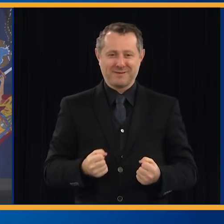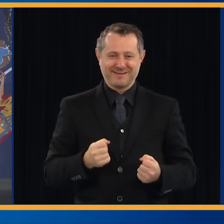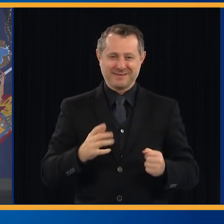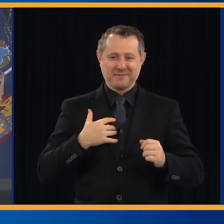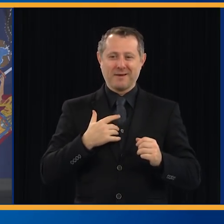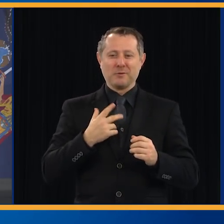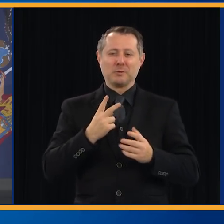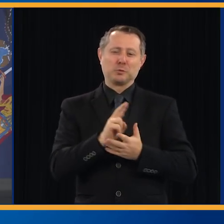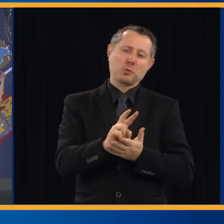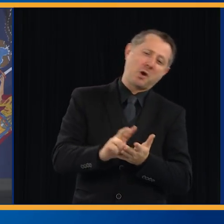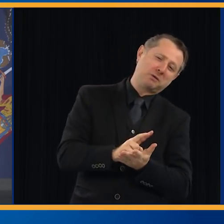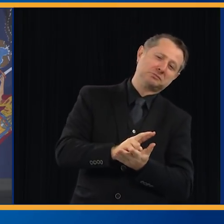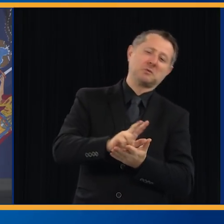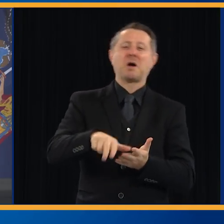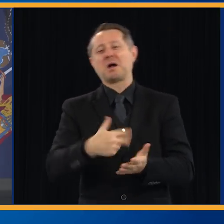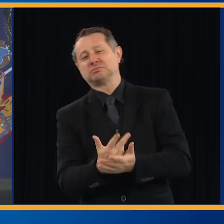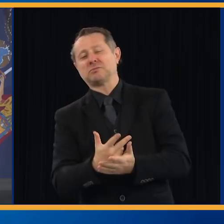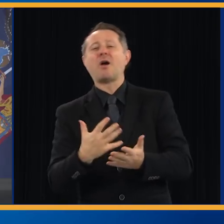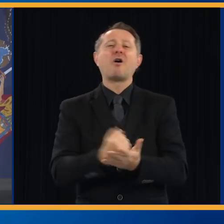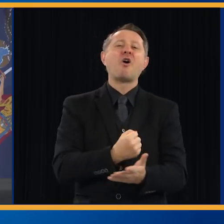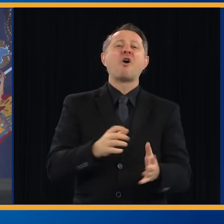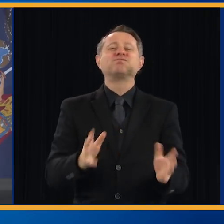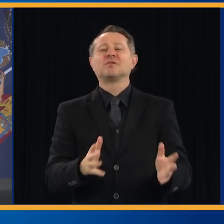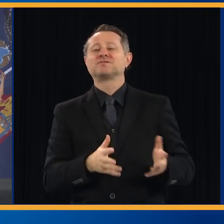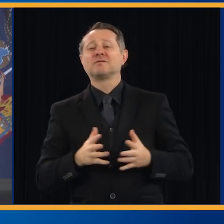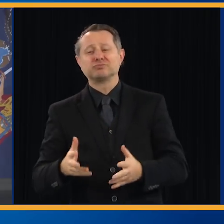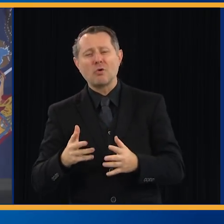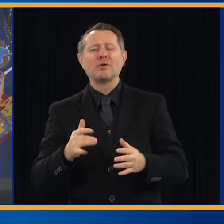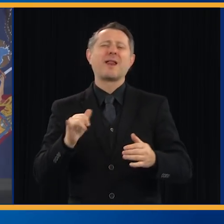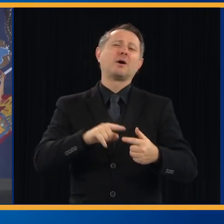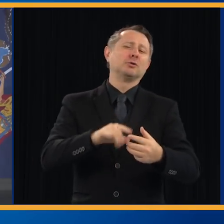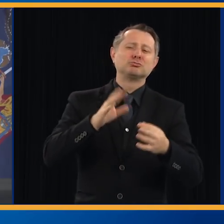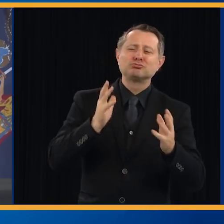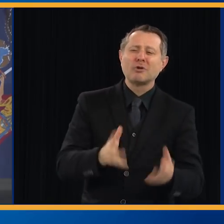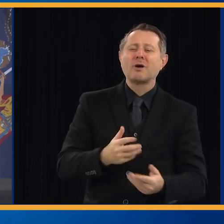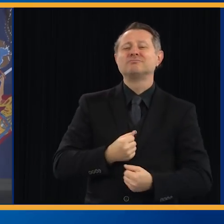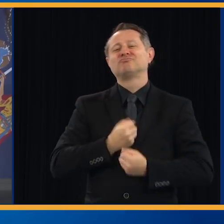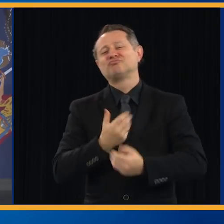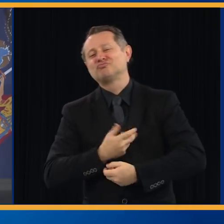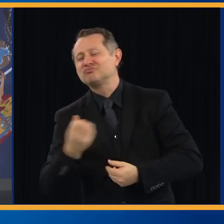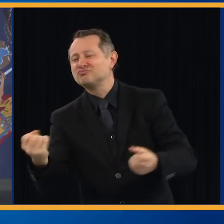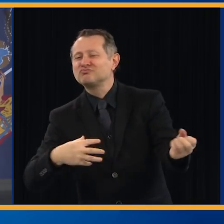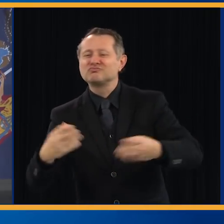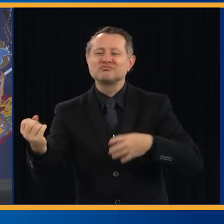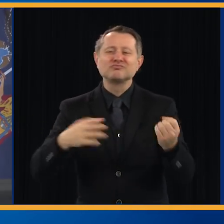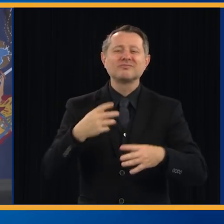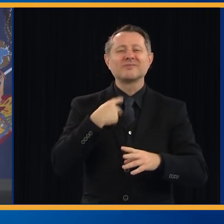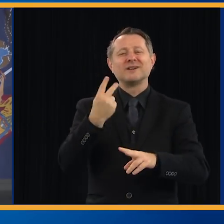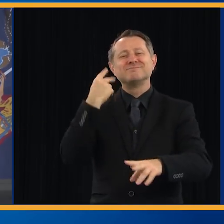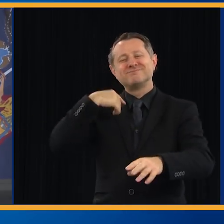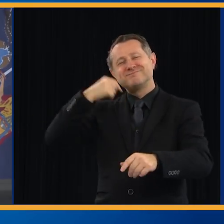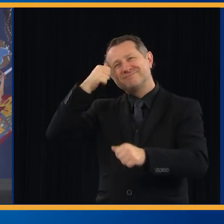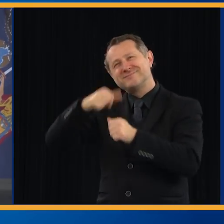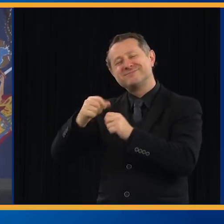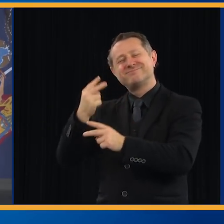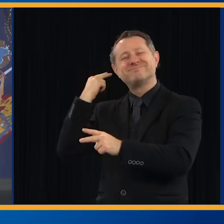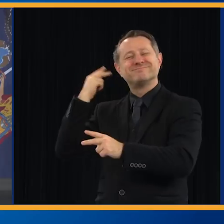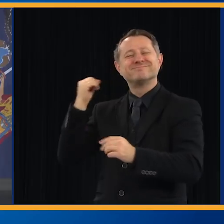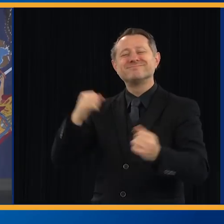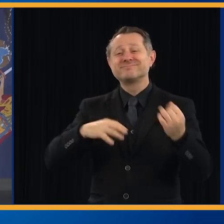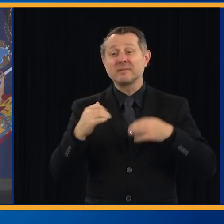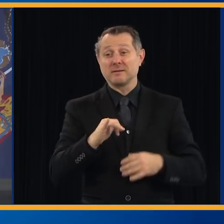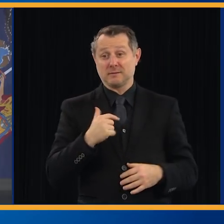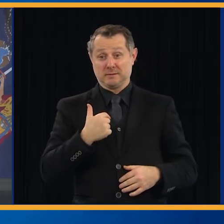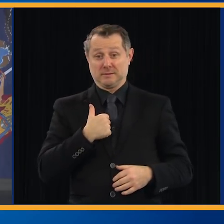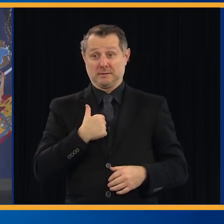at the table. And that's where you talked and you went through the week. And I used to do it at my grandfather's